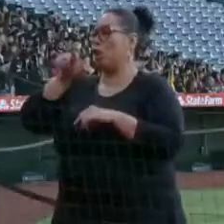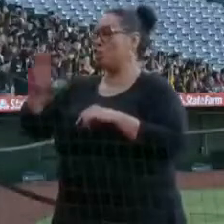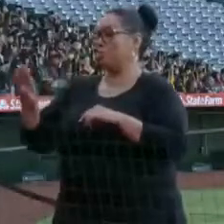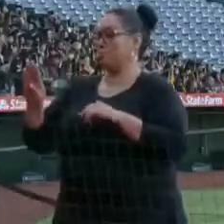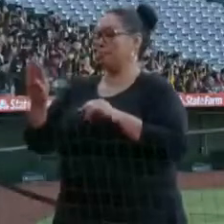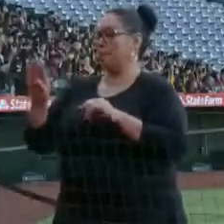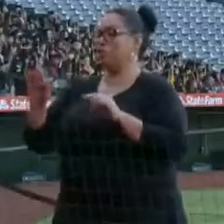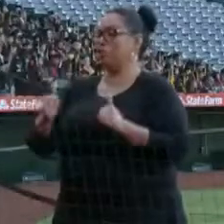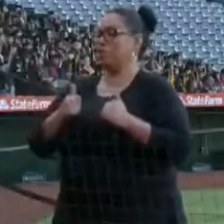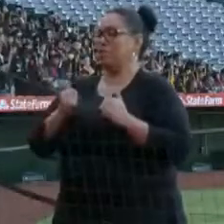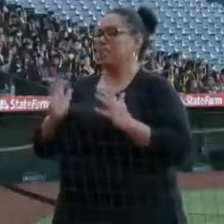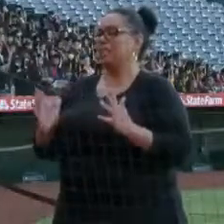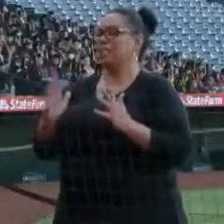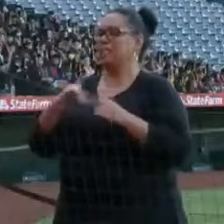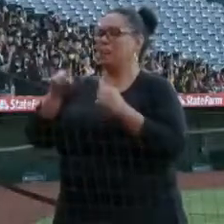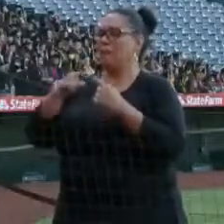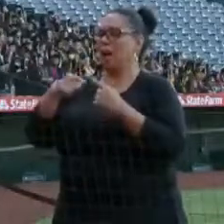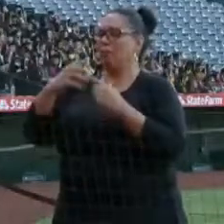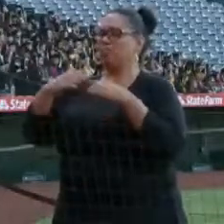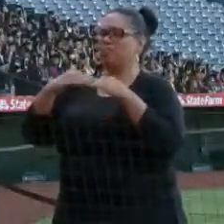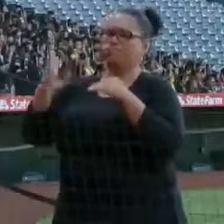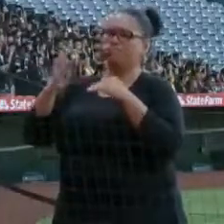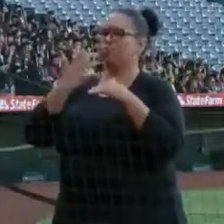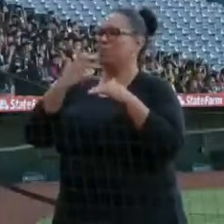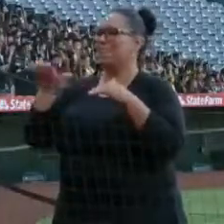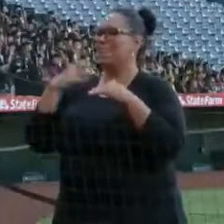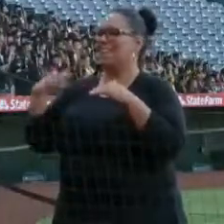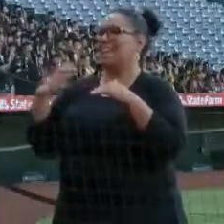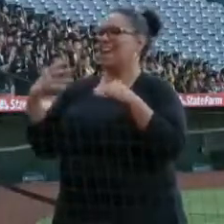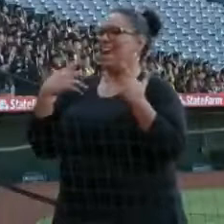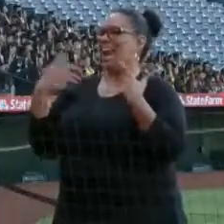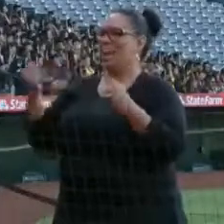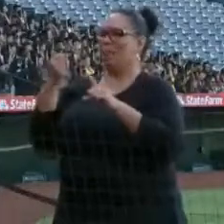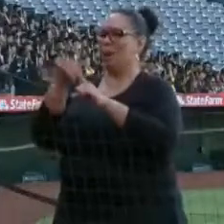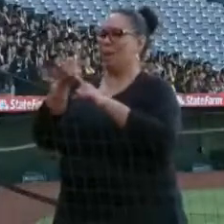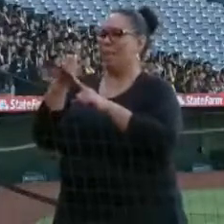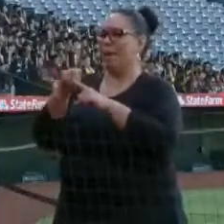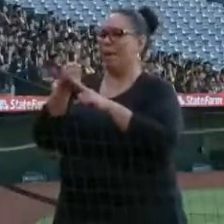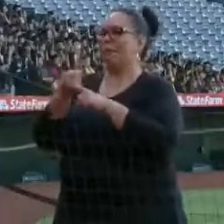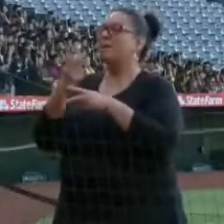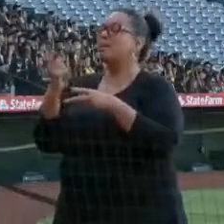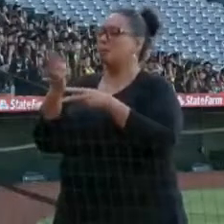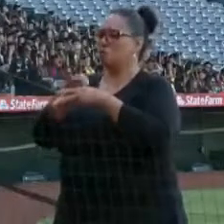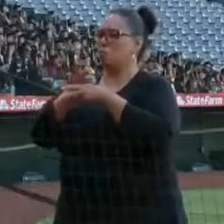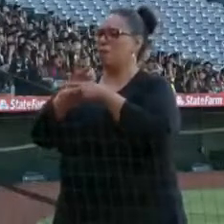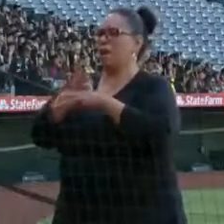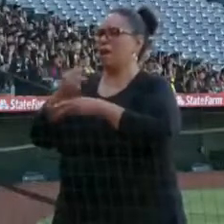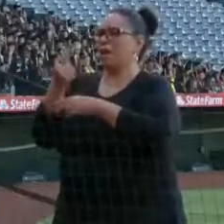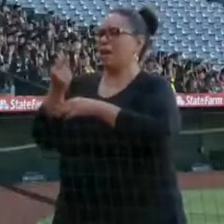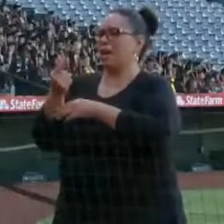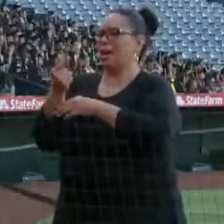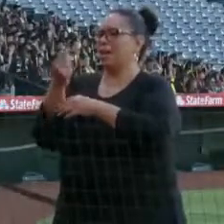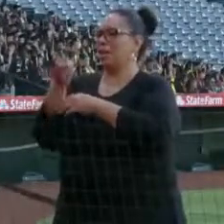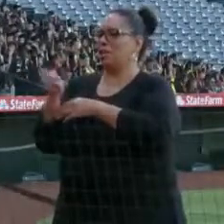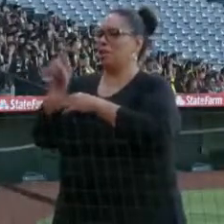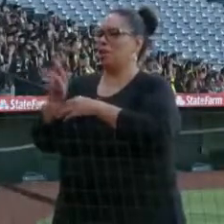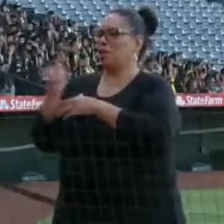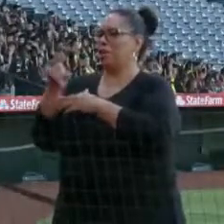Residents Regarding Extreme Heat and Health Impacts, supervised by Dr. Gary Hittrick, Geography.